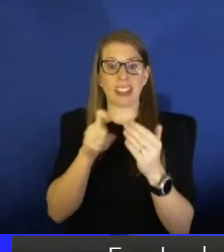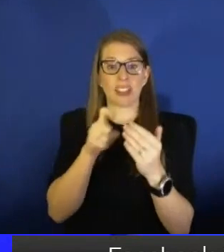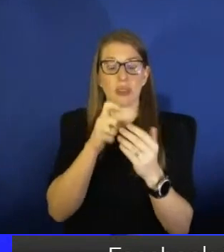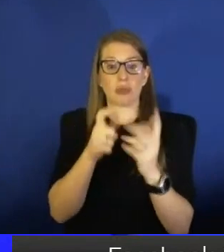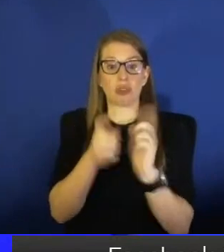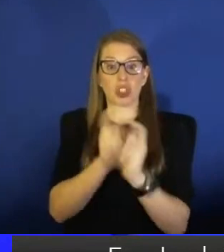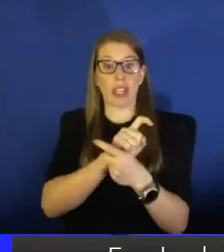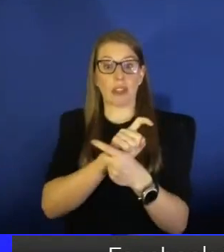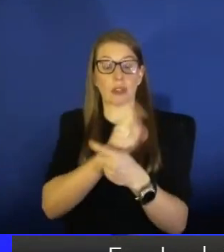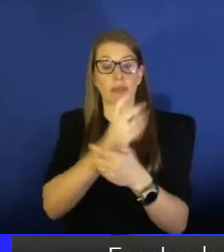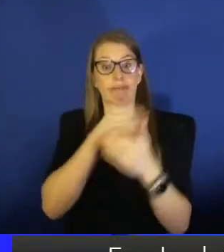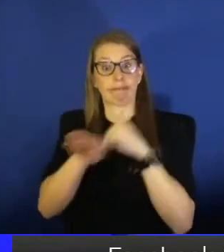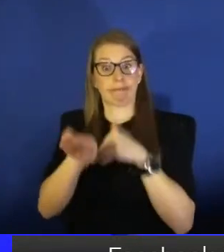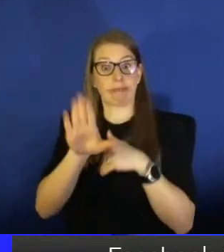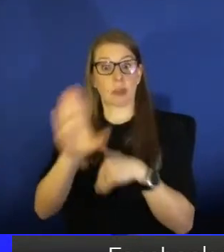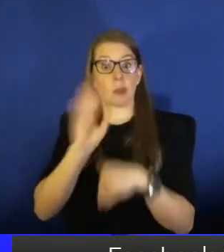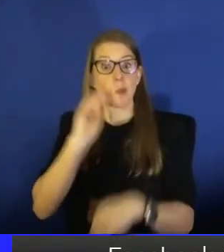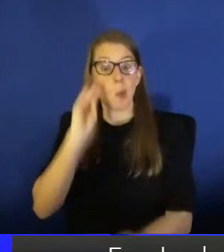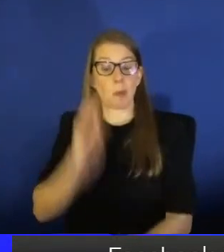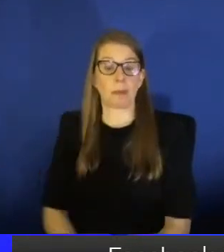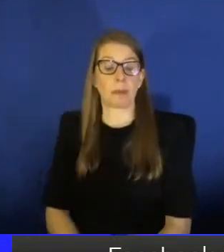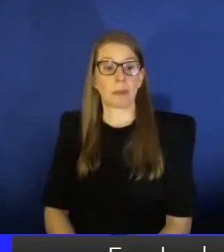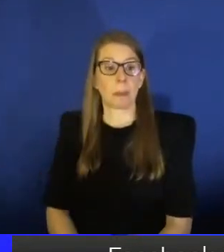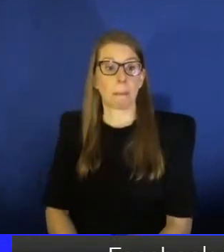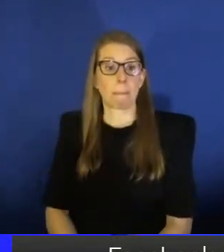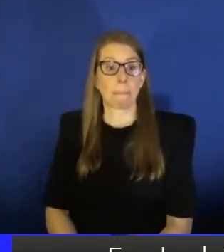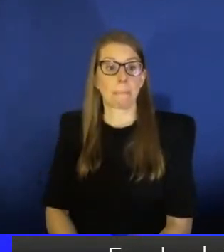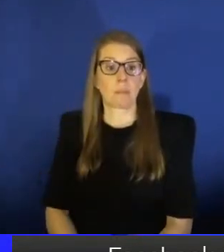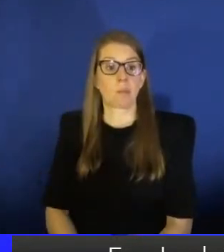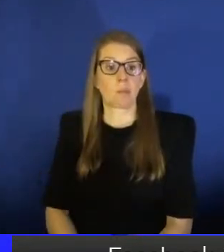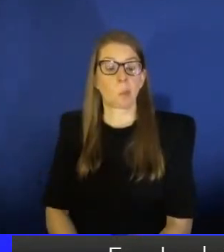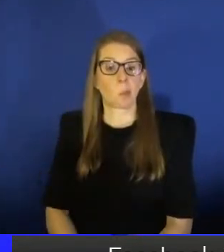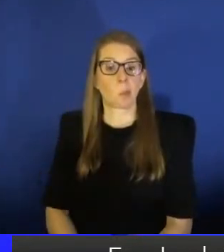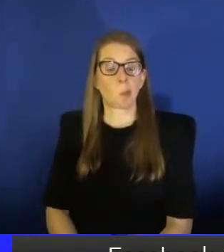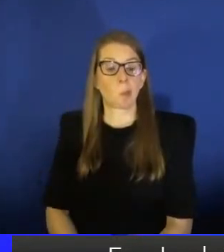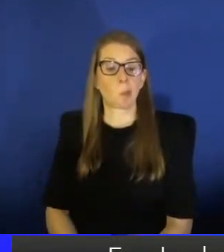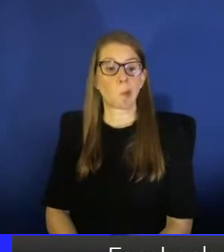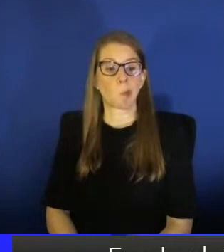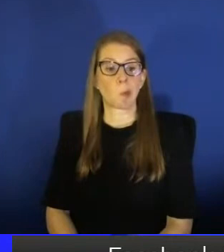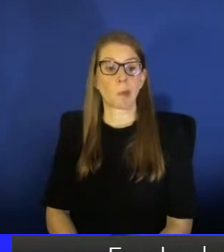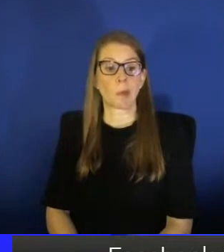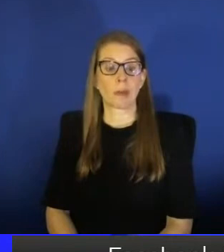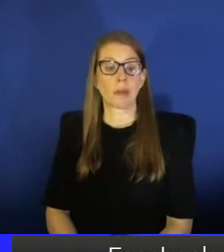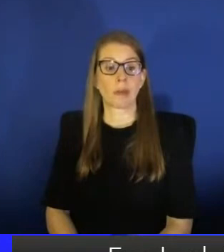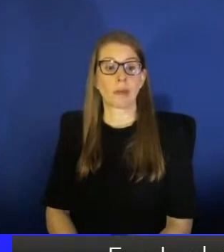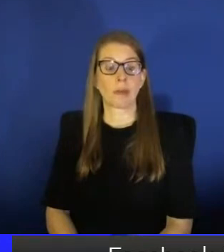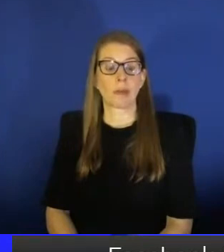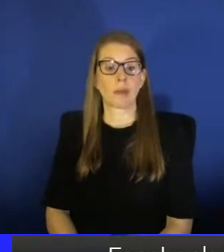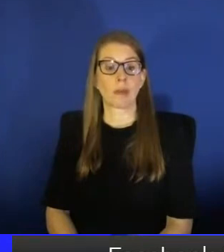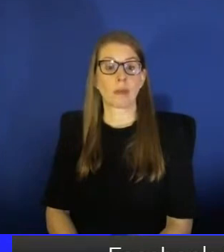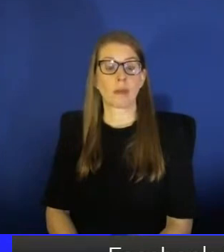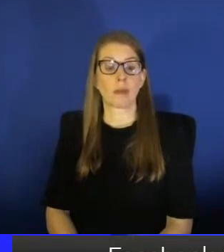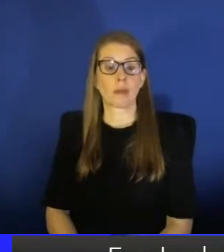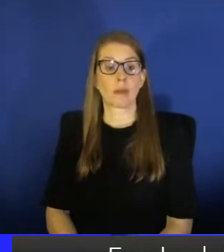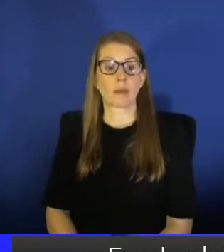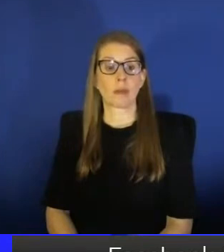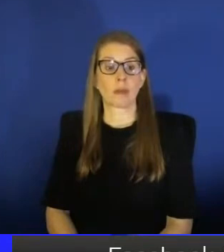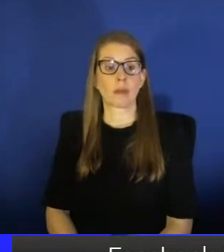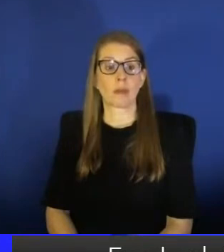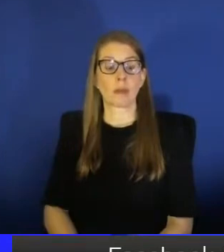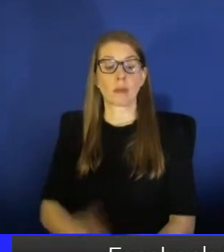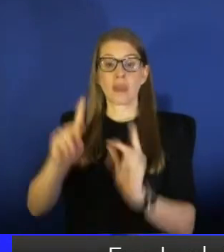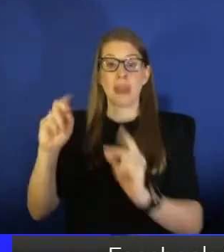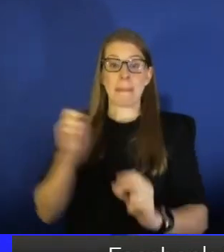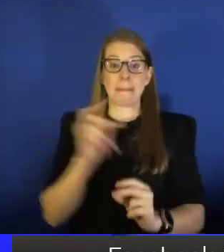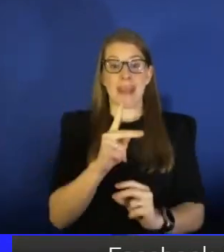as the lockdown lessened and they were able to return back into the clinic setting, we still had about 20% of patients that really